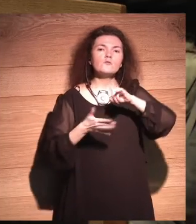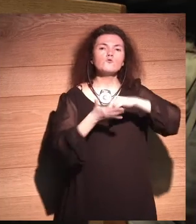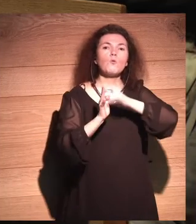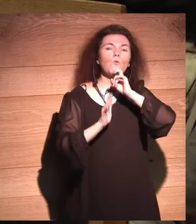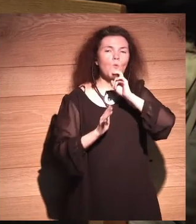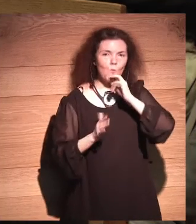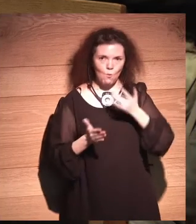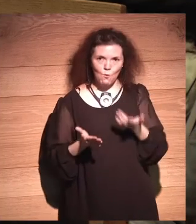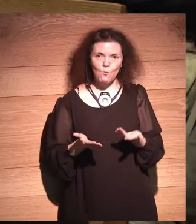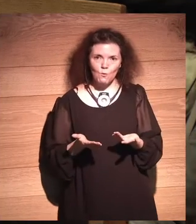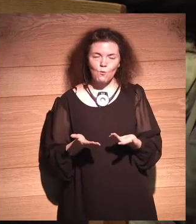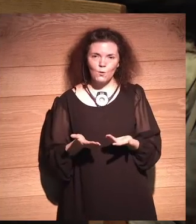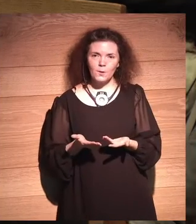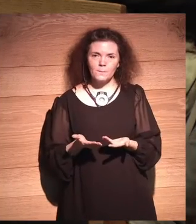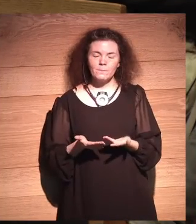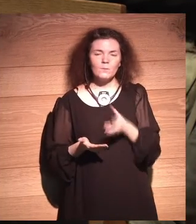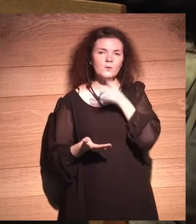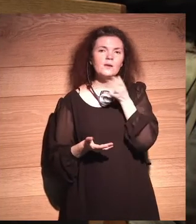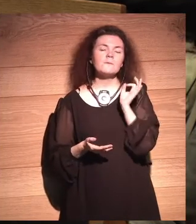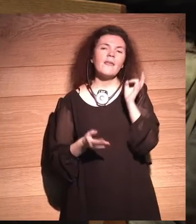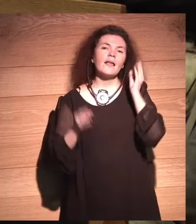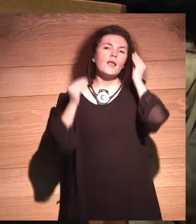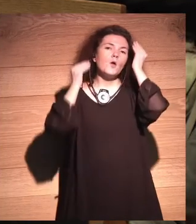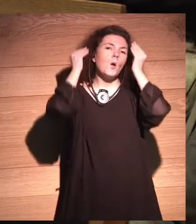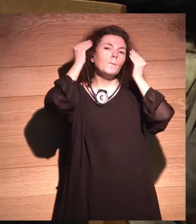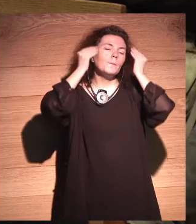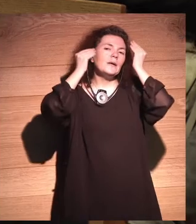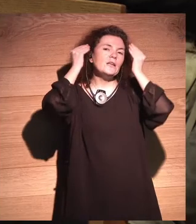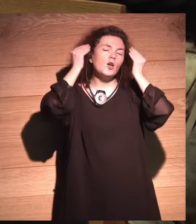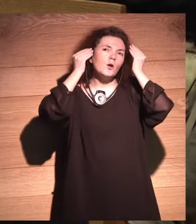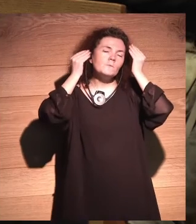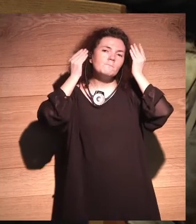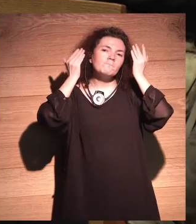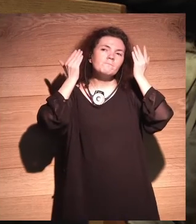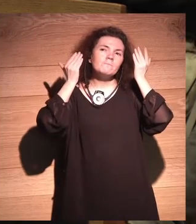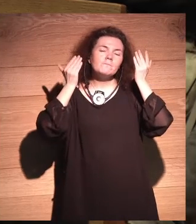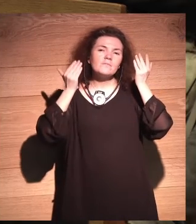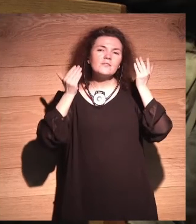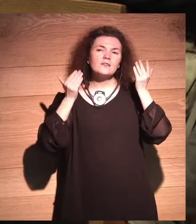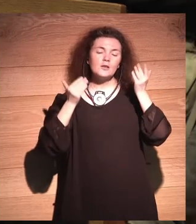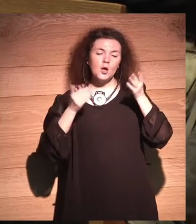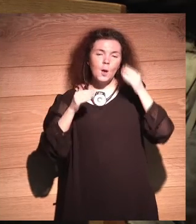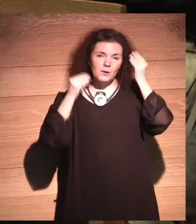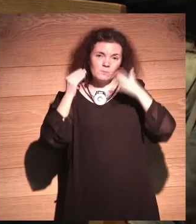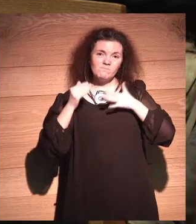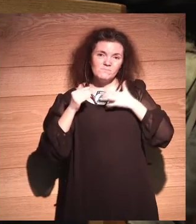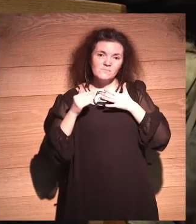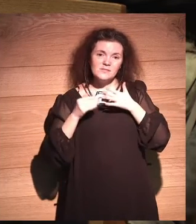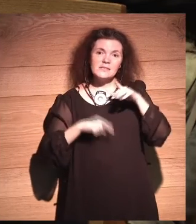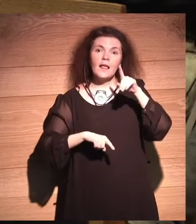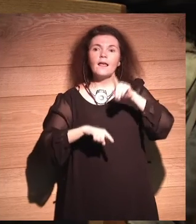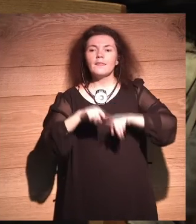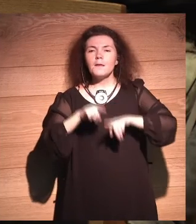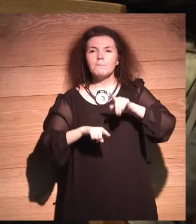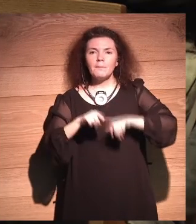should matter, but opinion is based on what media is telling you to think. So how to